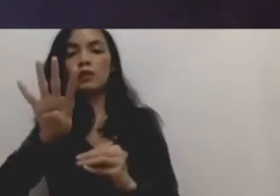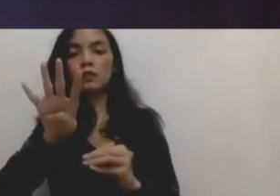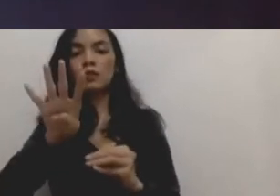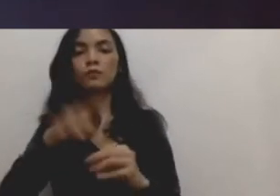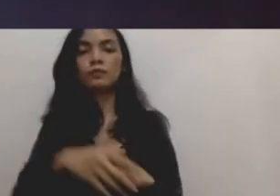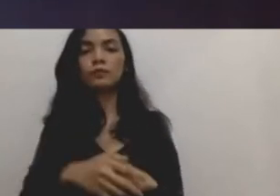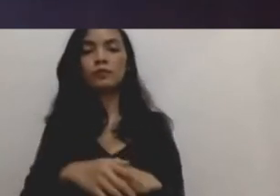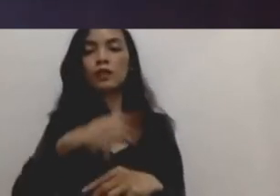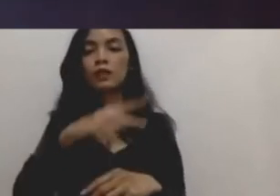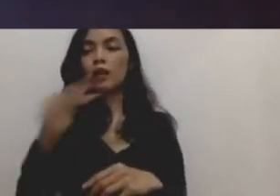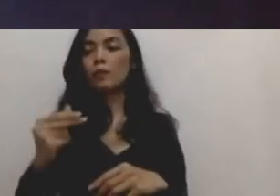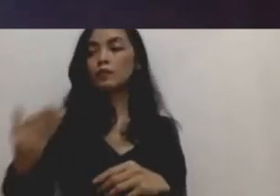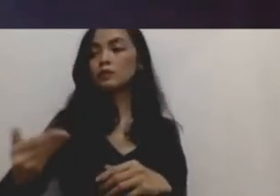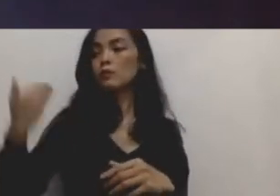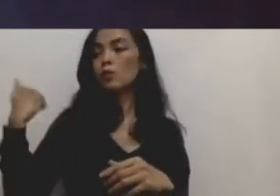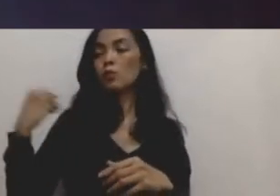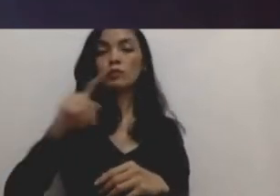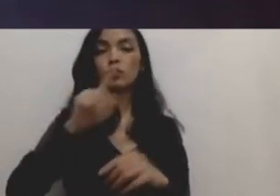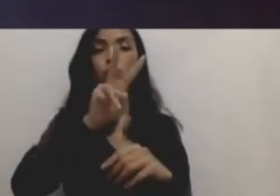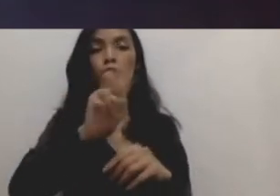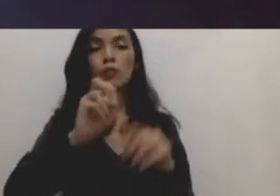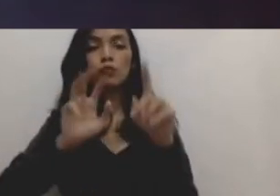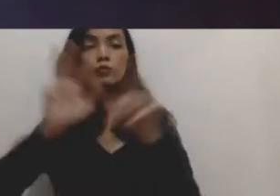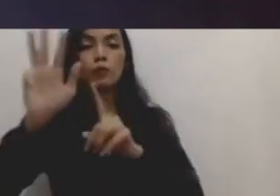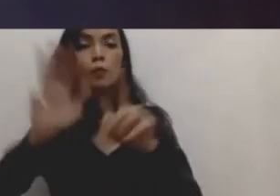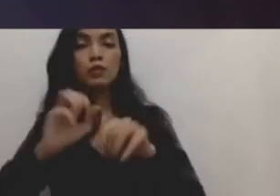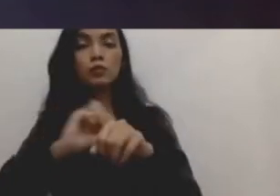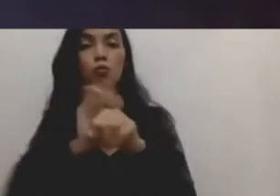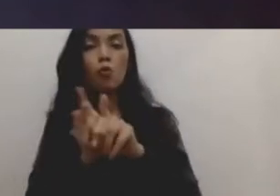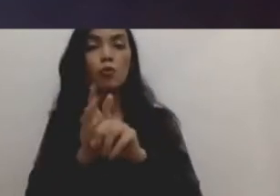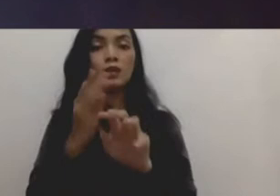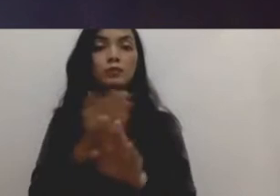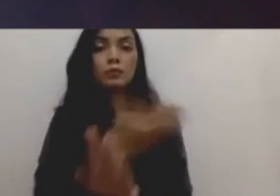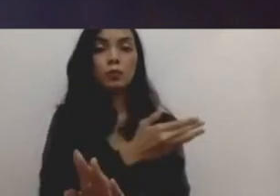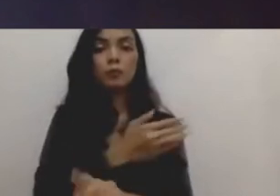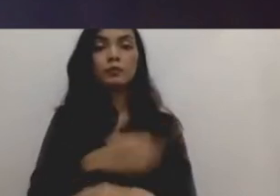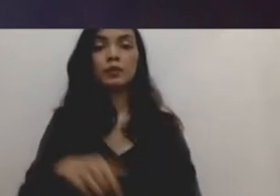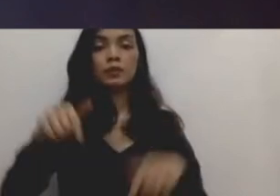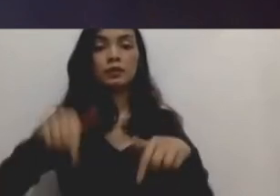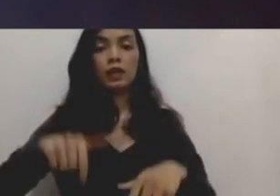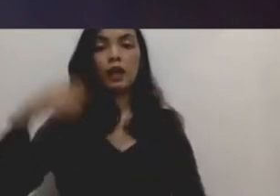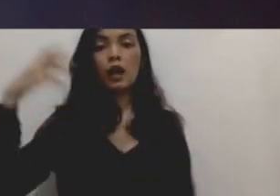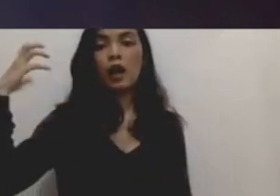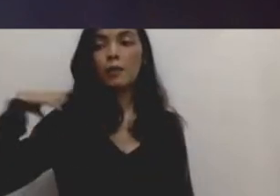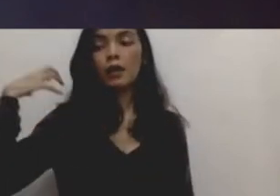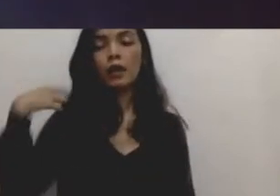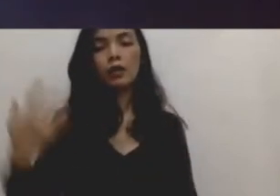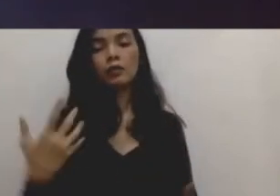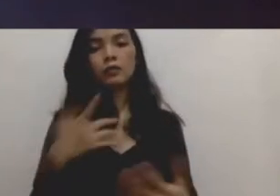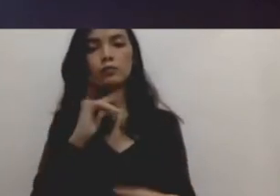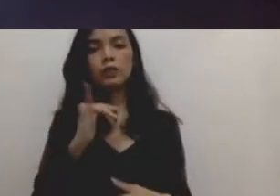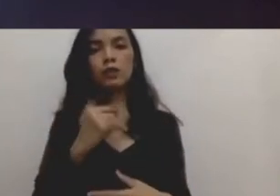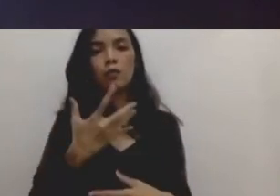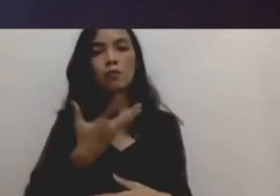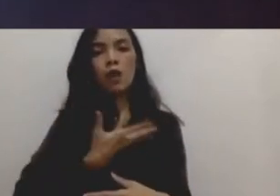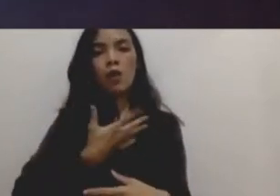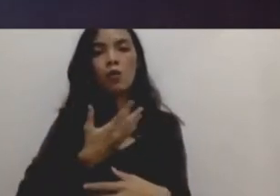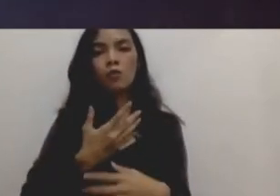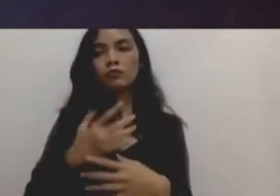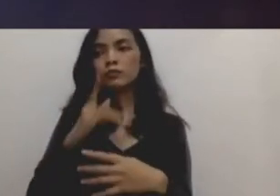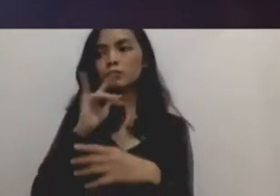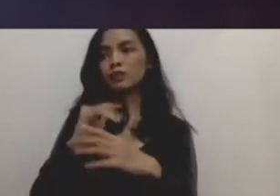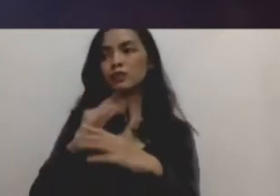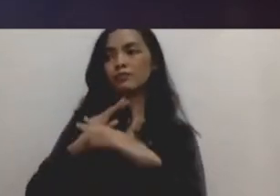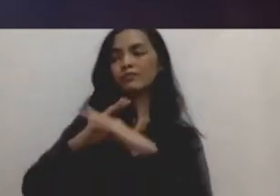2019. And meanwhile, the United States has a strong interest in preventing and responding to